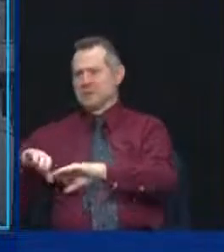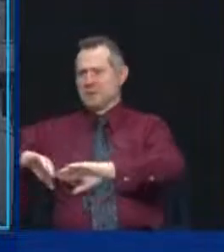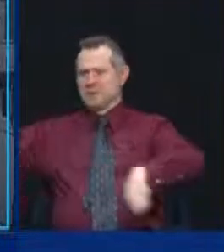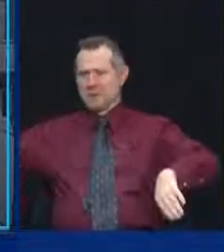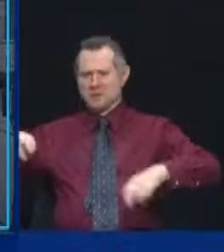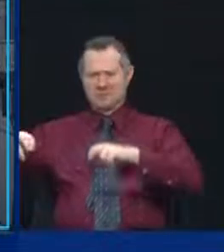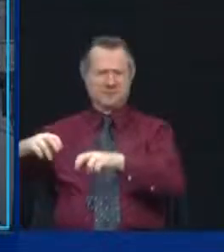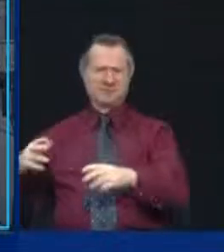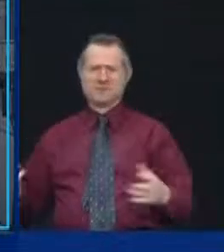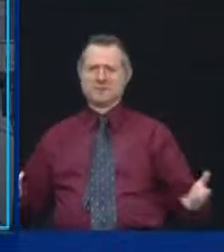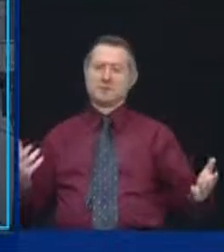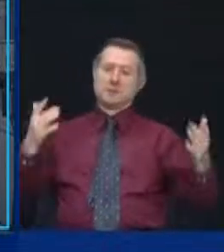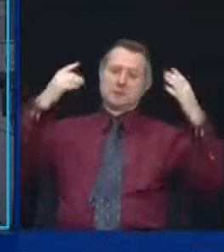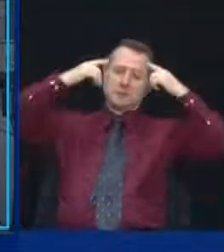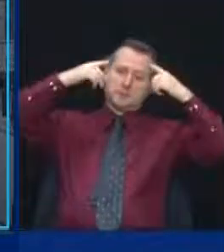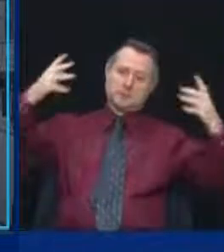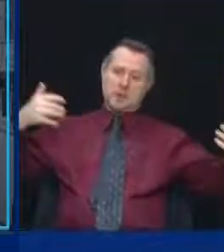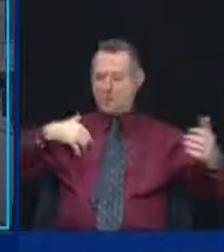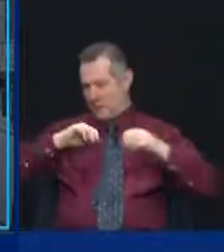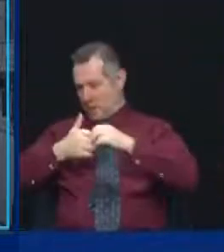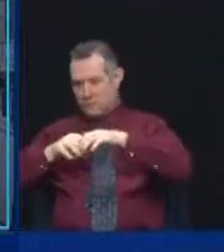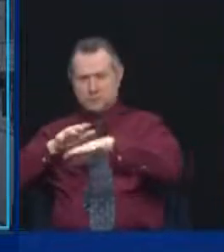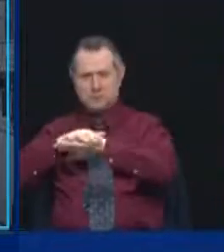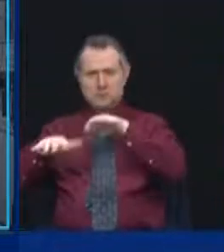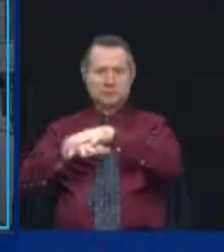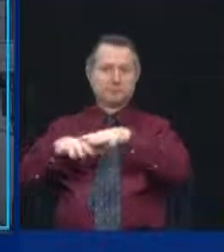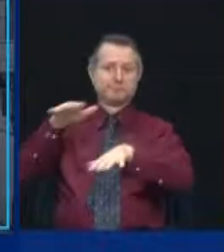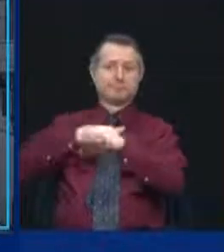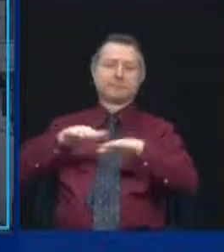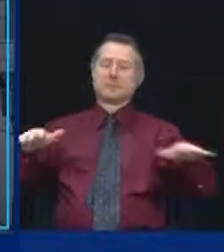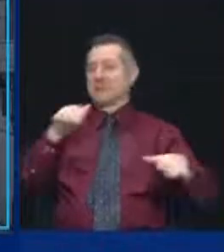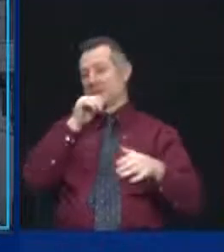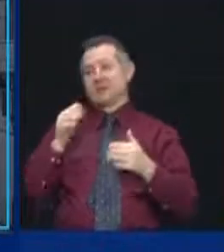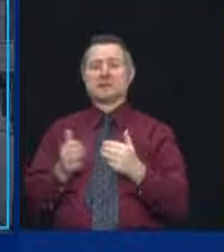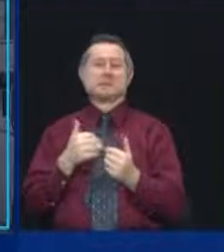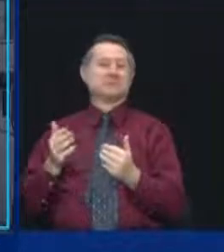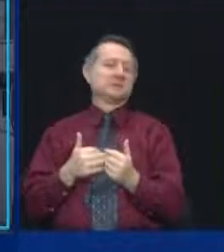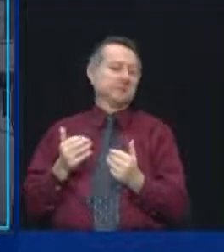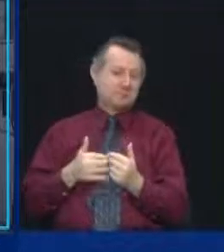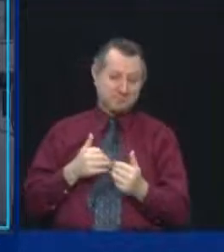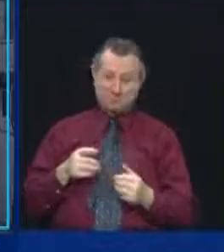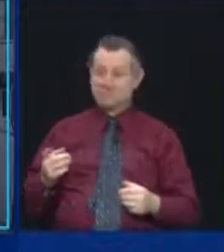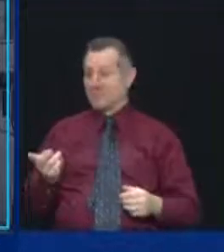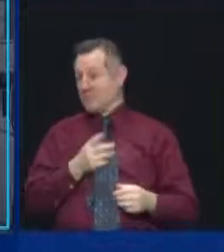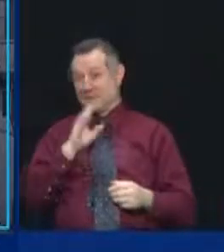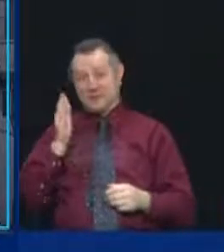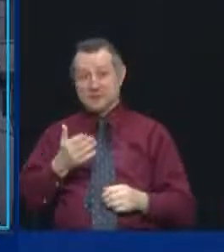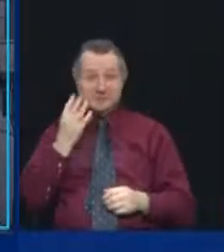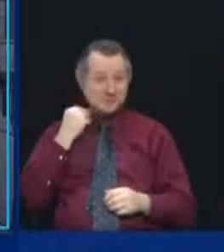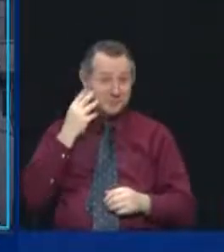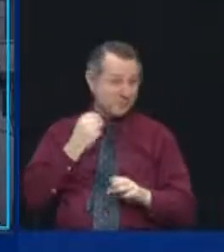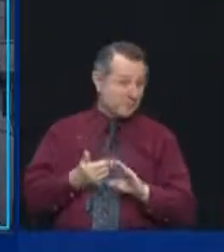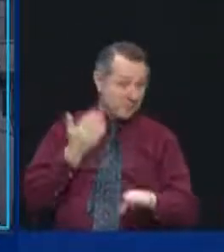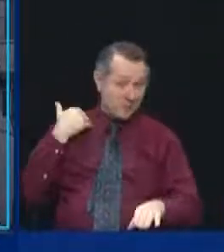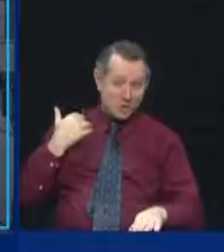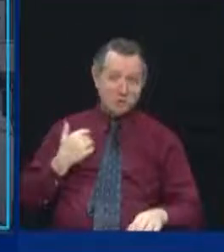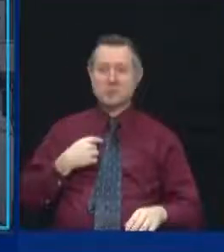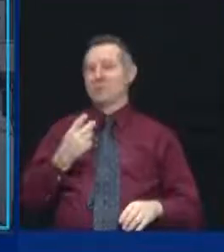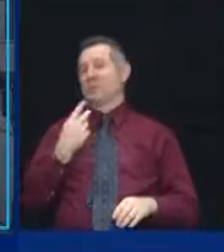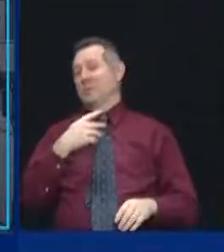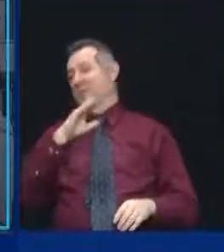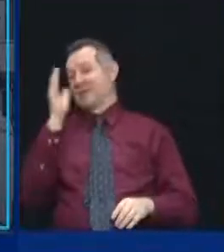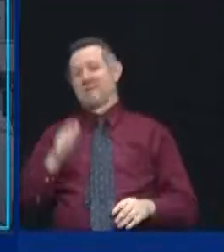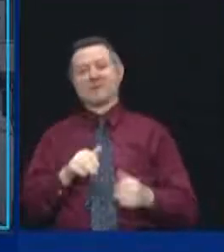here. It's not easy to do this. Nobody's done this before. Nobody's done any of this before, let's be